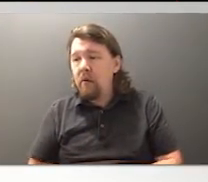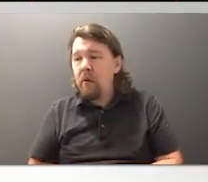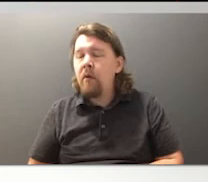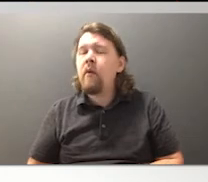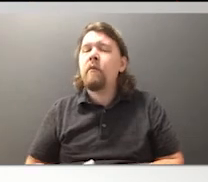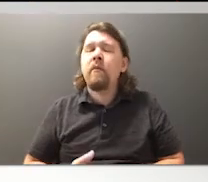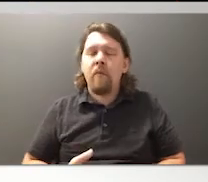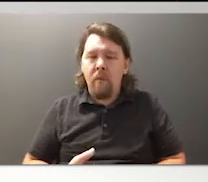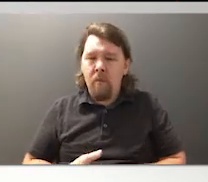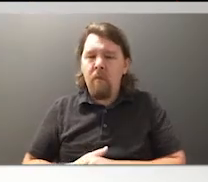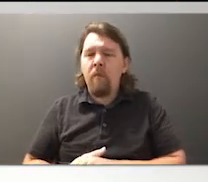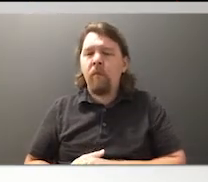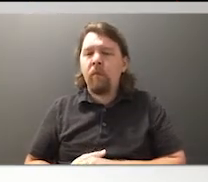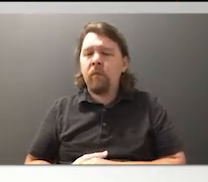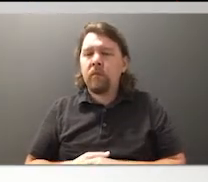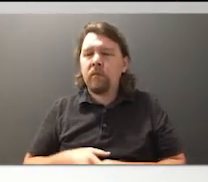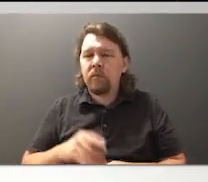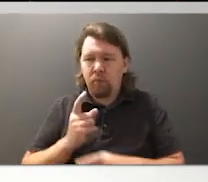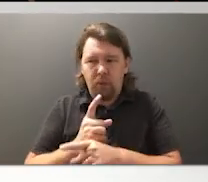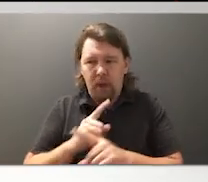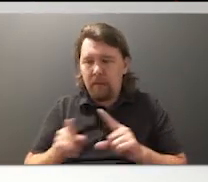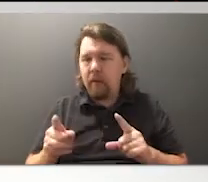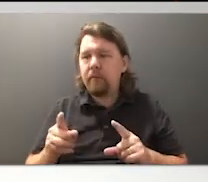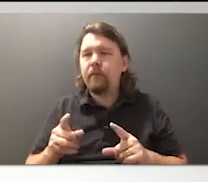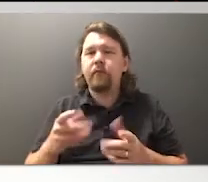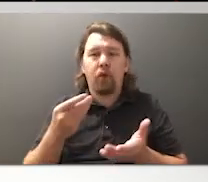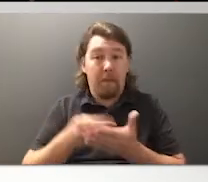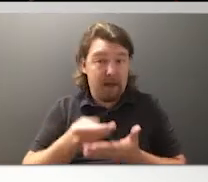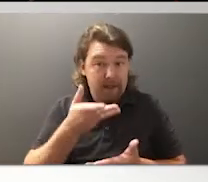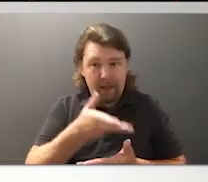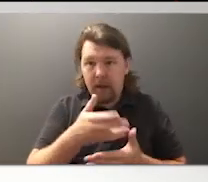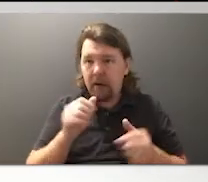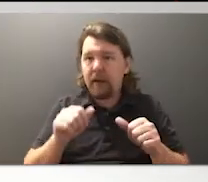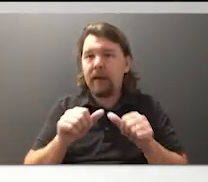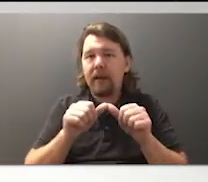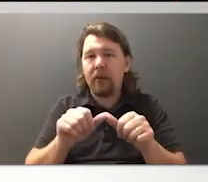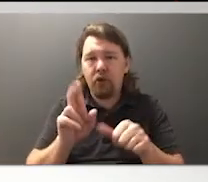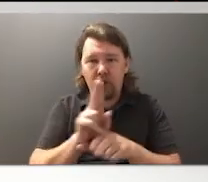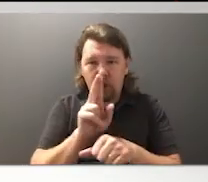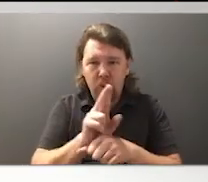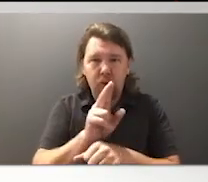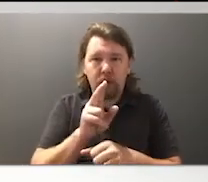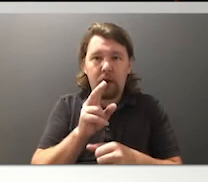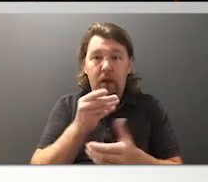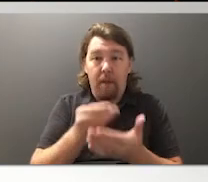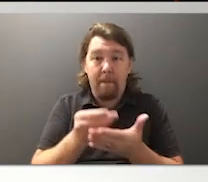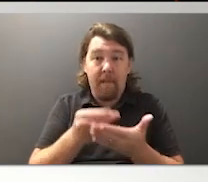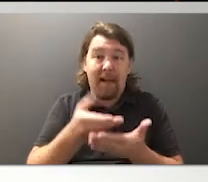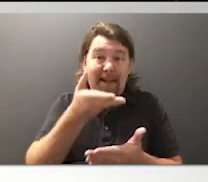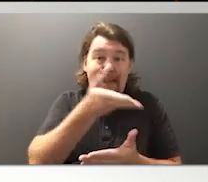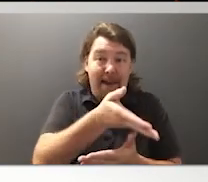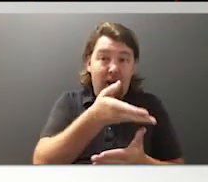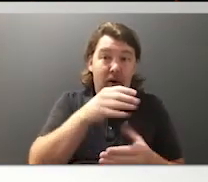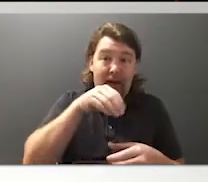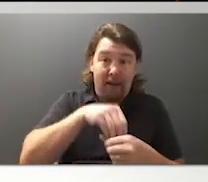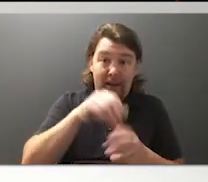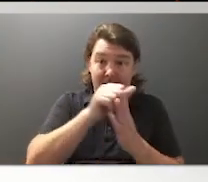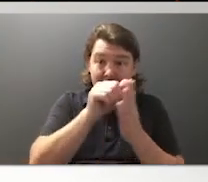doesn't, the funds are there and they can continue to use the scholarship funds until they are